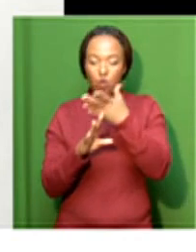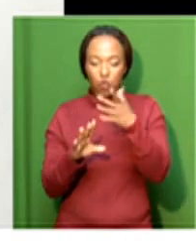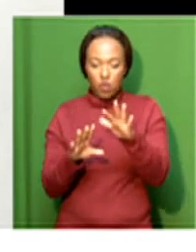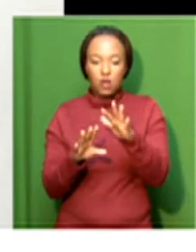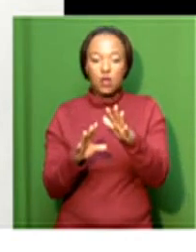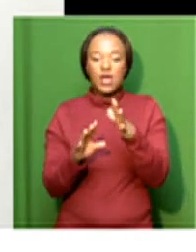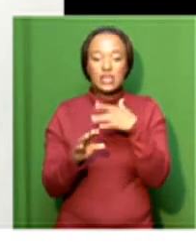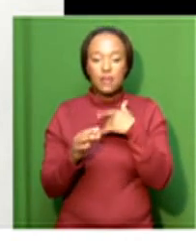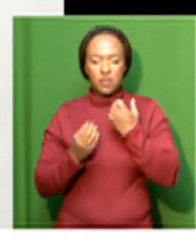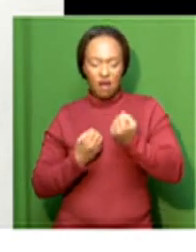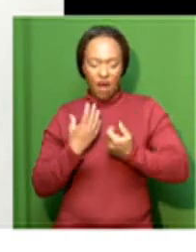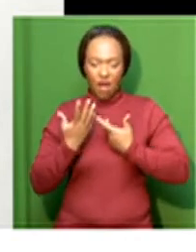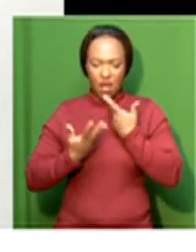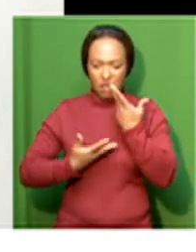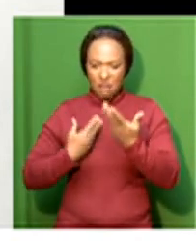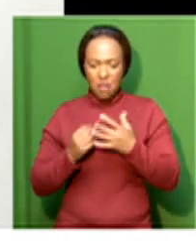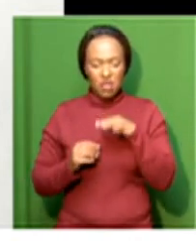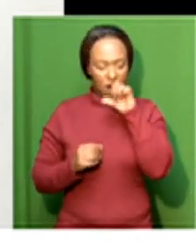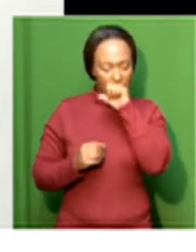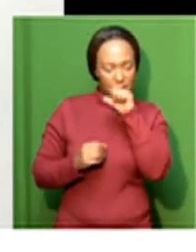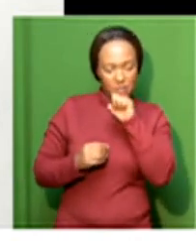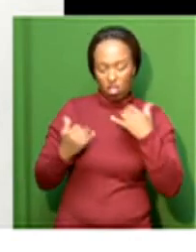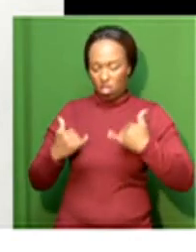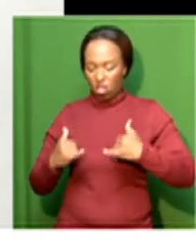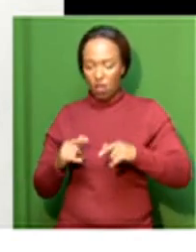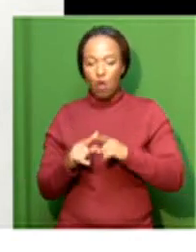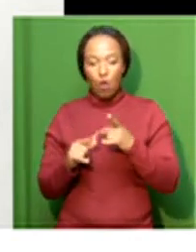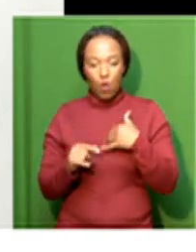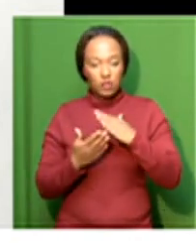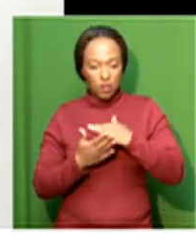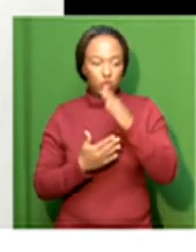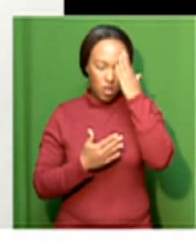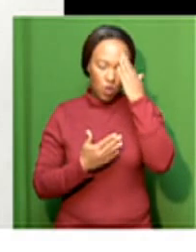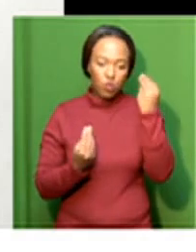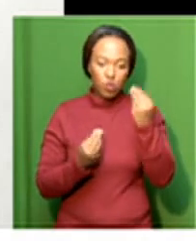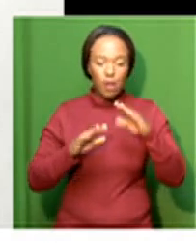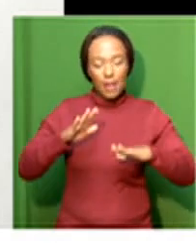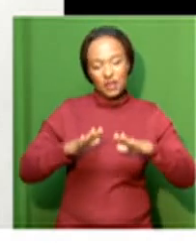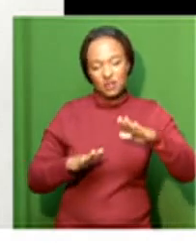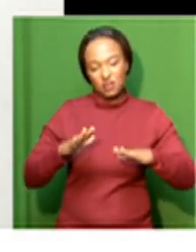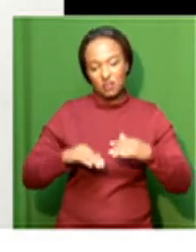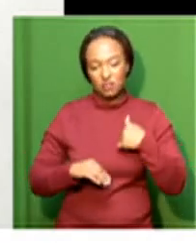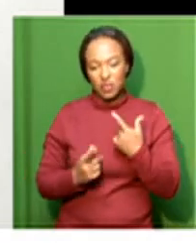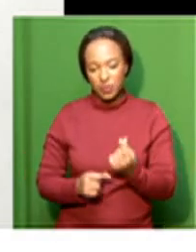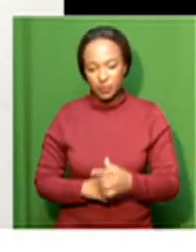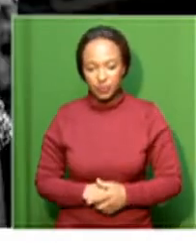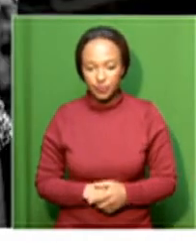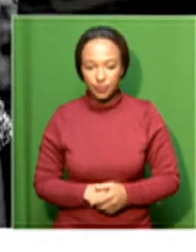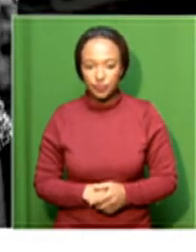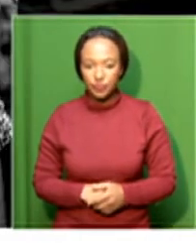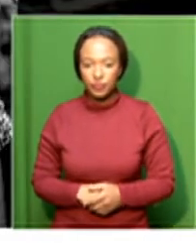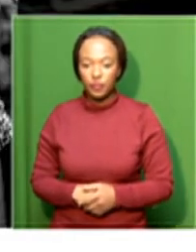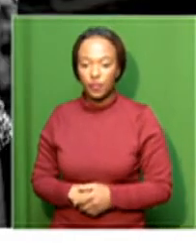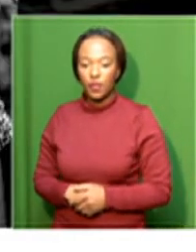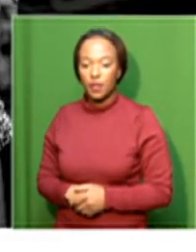of rhyming and rapping, I used people that were very dominant and very known. So it's a balance of two. What